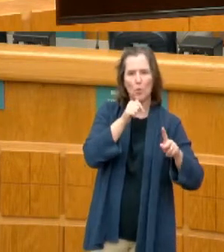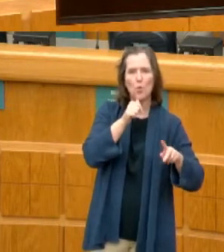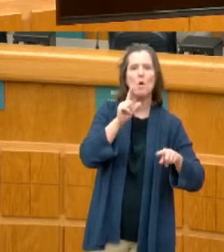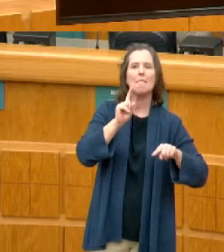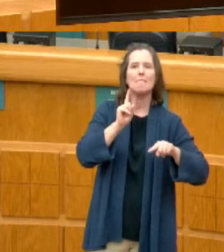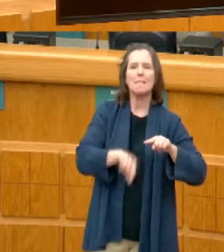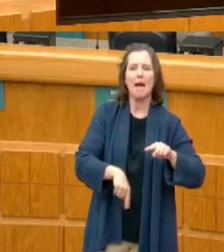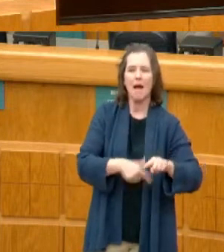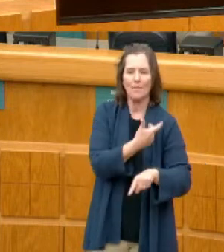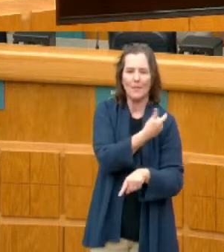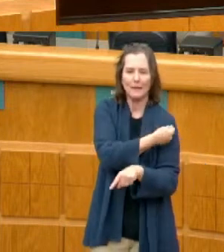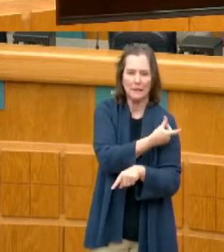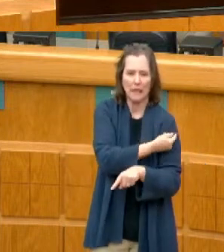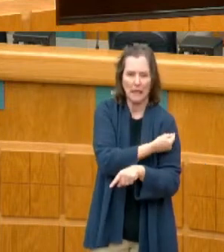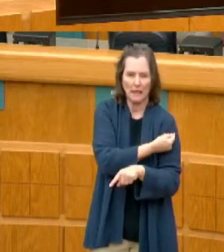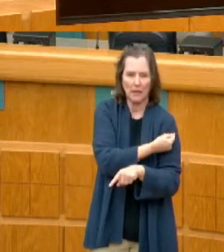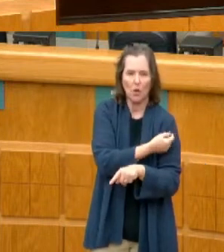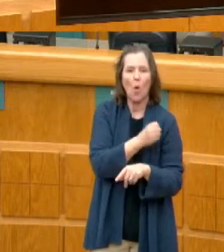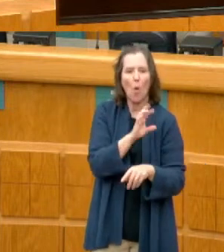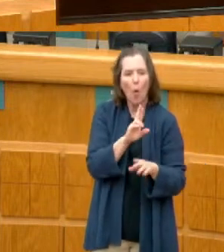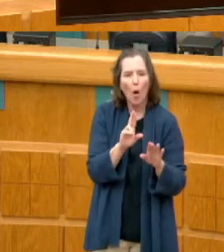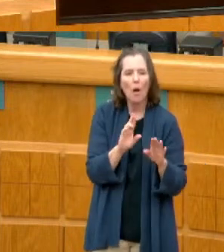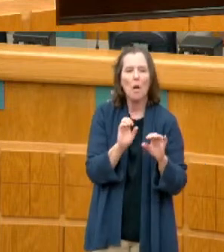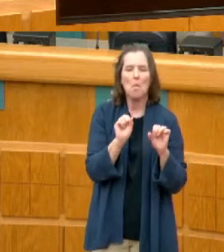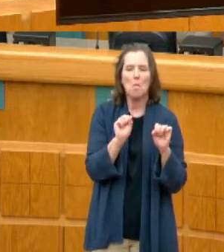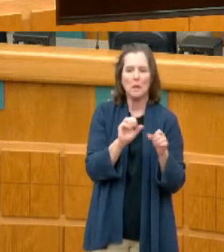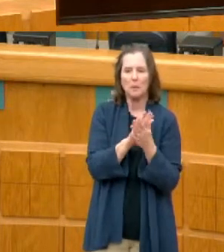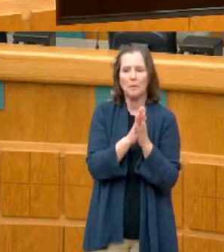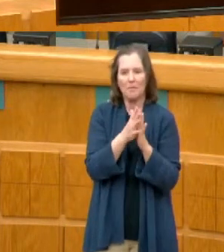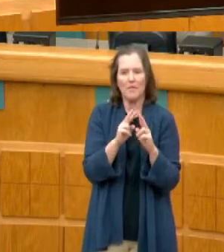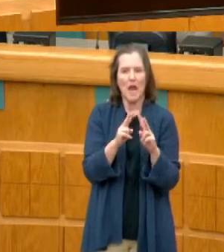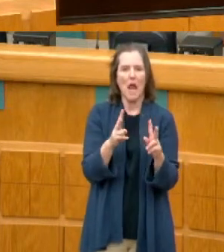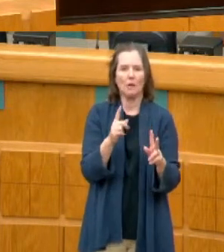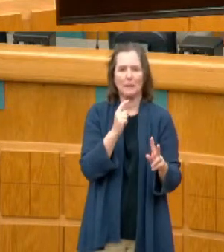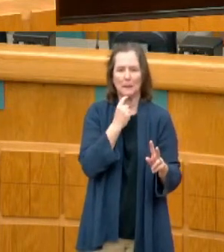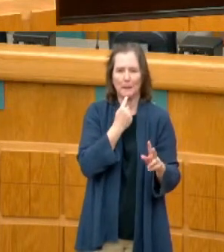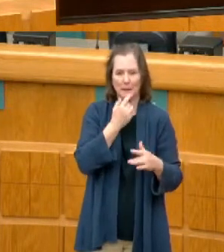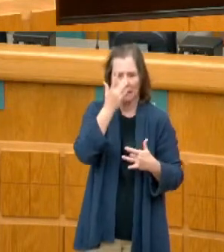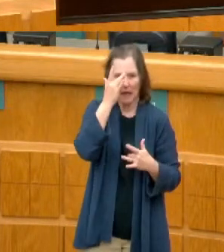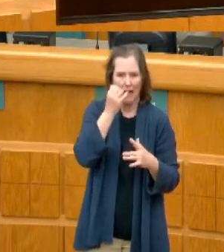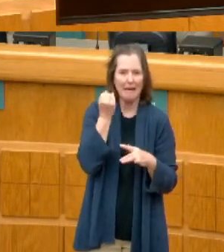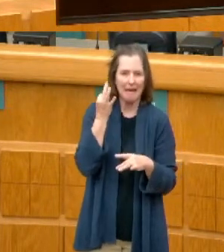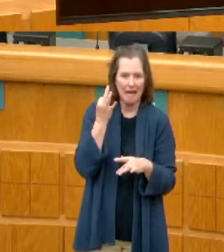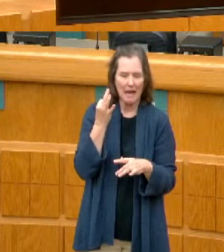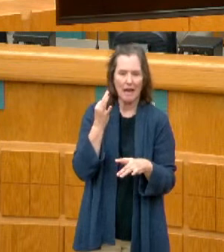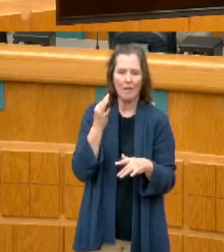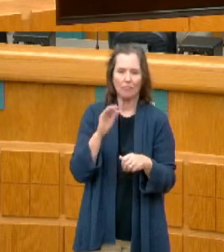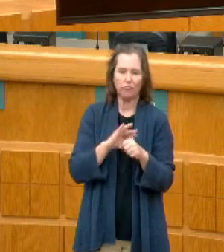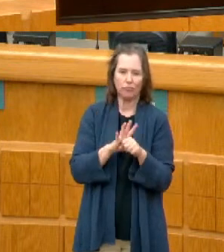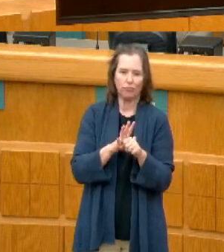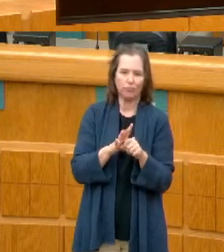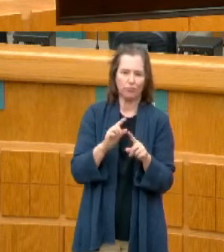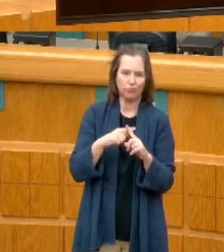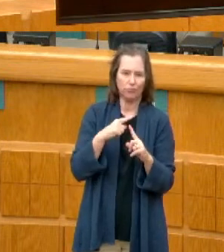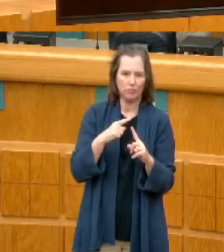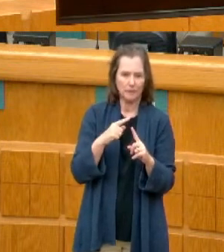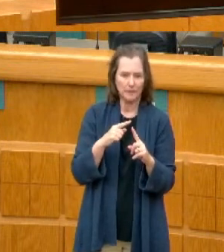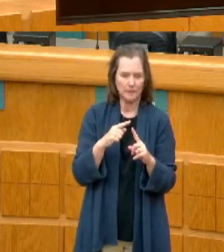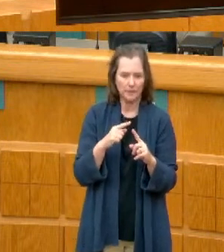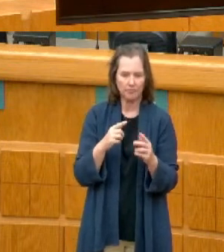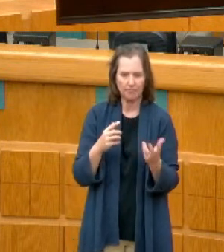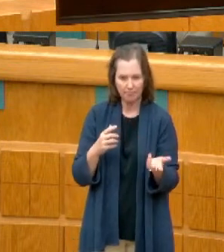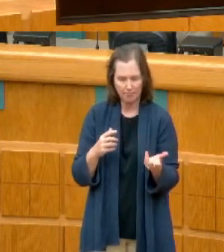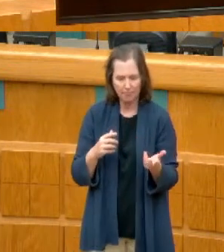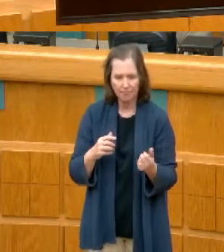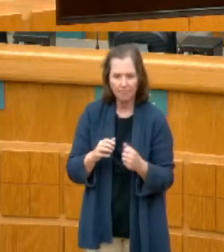are incredibly safe and effective. You know, our physicians were first in line to get it. We are doing a